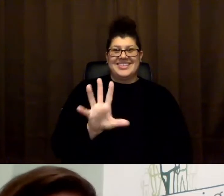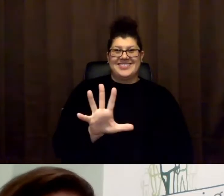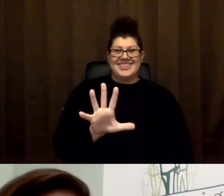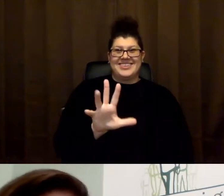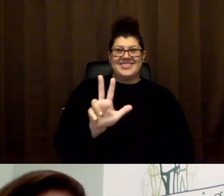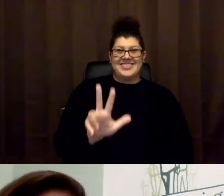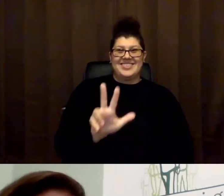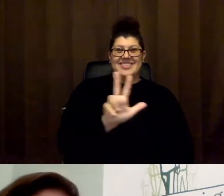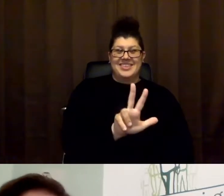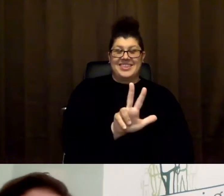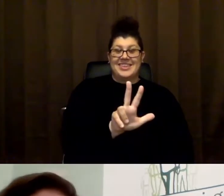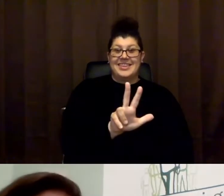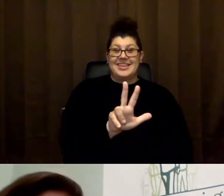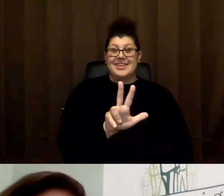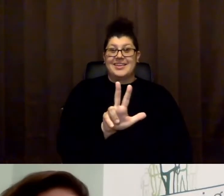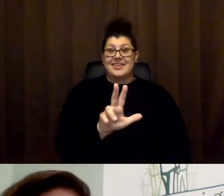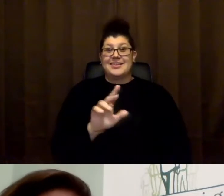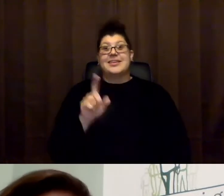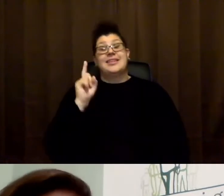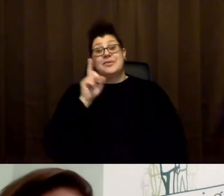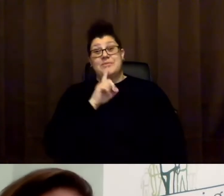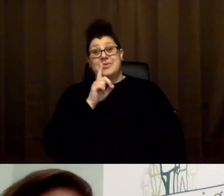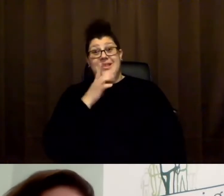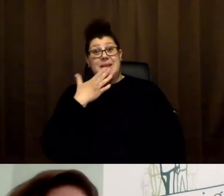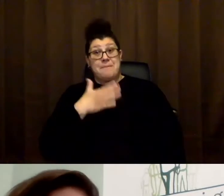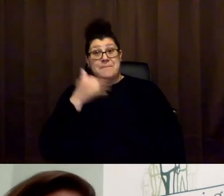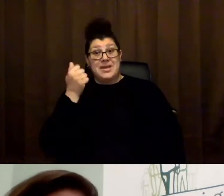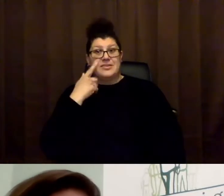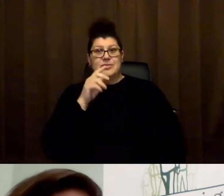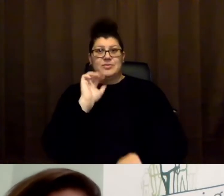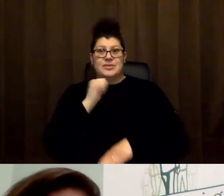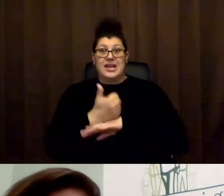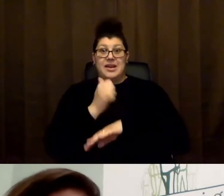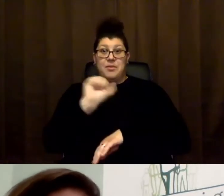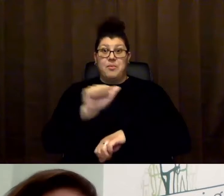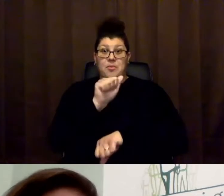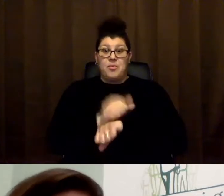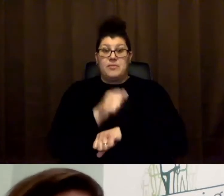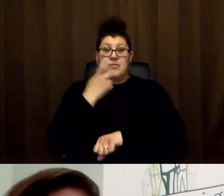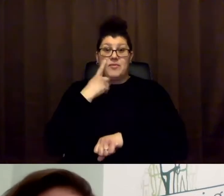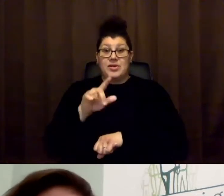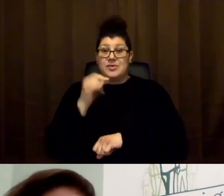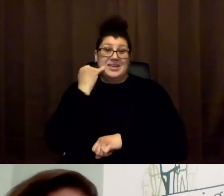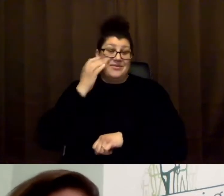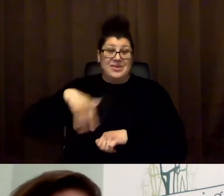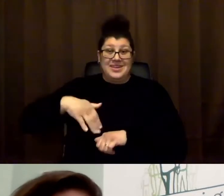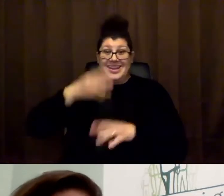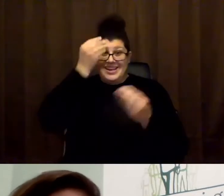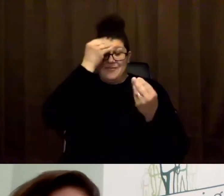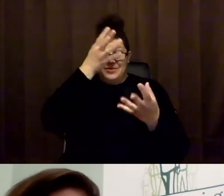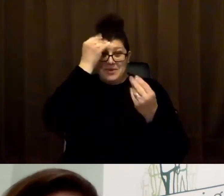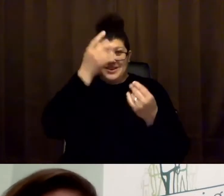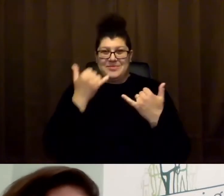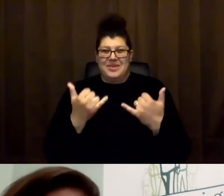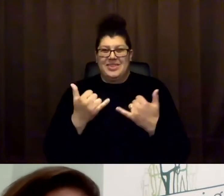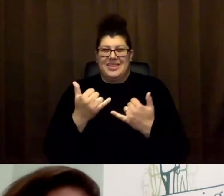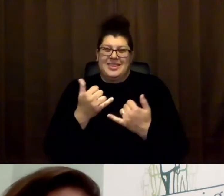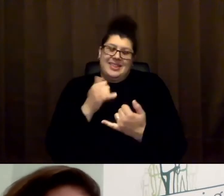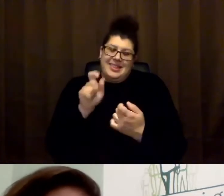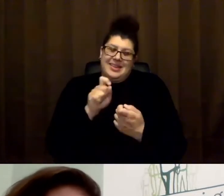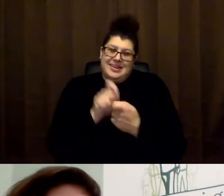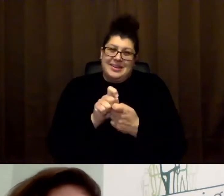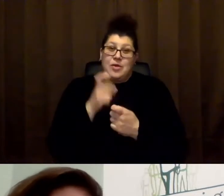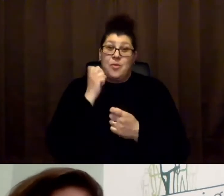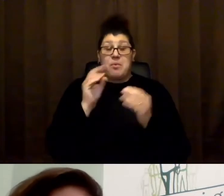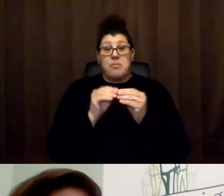217-352-6533. So that would be best, and we can schedule an appointment if we can't give information at that time, or if it's a more involved